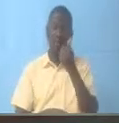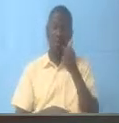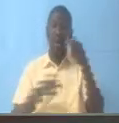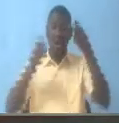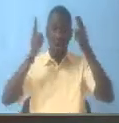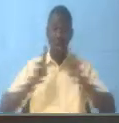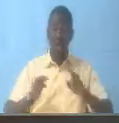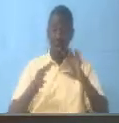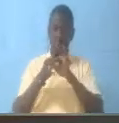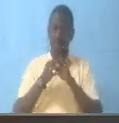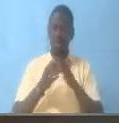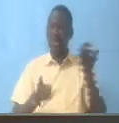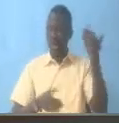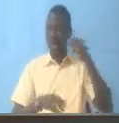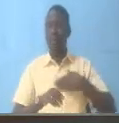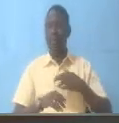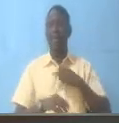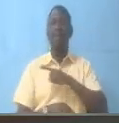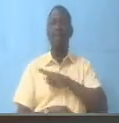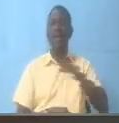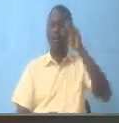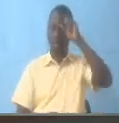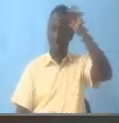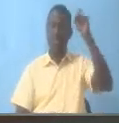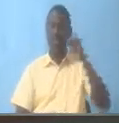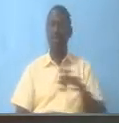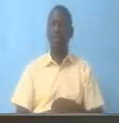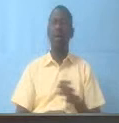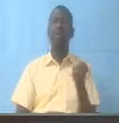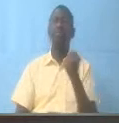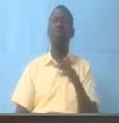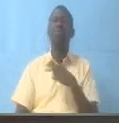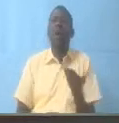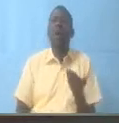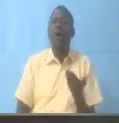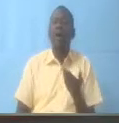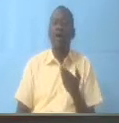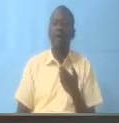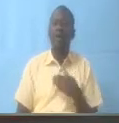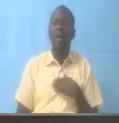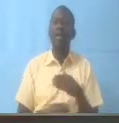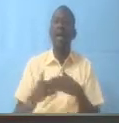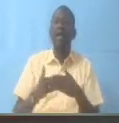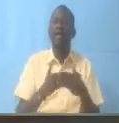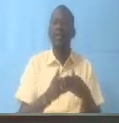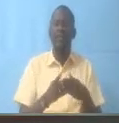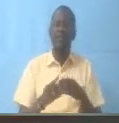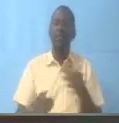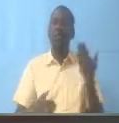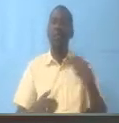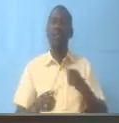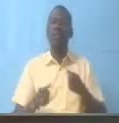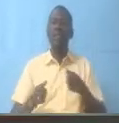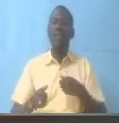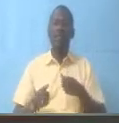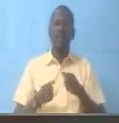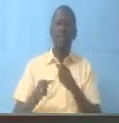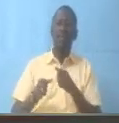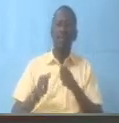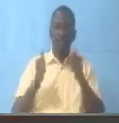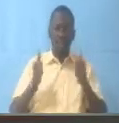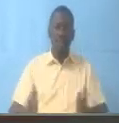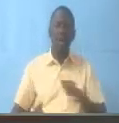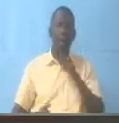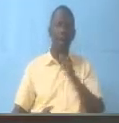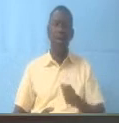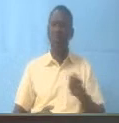his acting chairman because the chairman was sick for many years. te tamit sax day maa ngi doon yaxantu si bopp ndax ki ko jiite woon dafa feebaroon ci ay